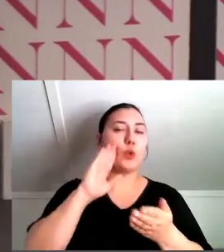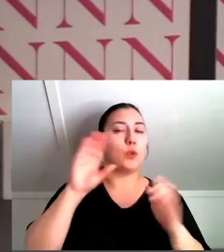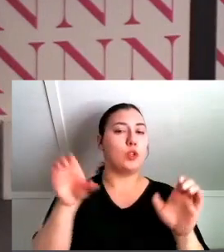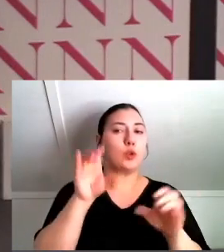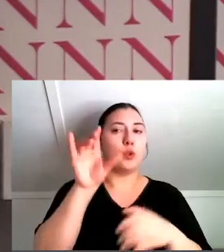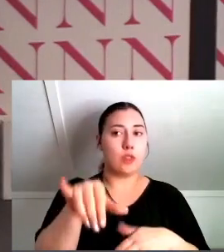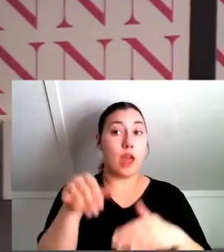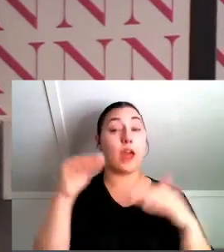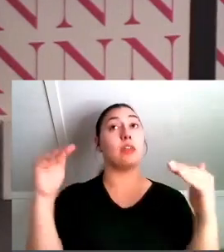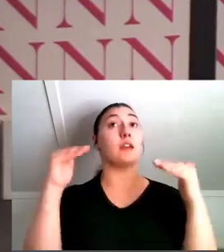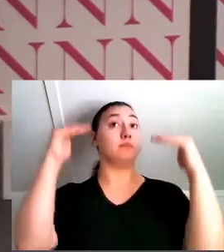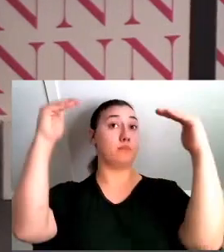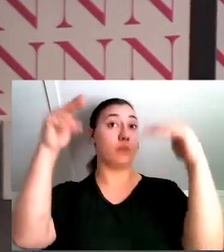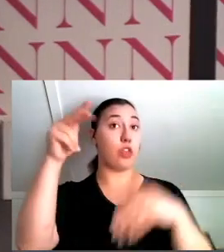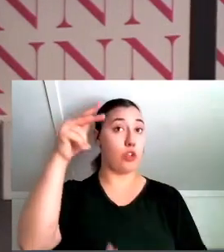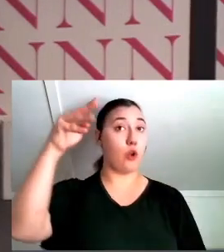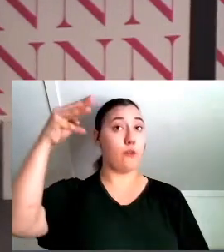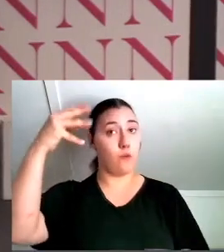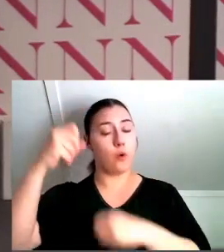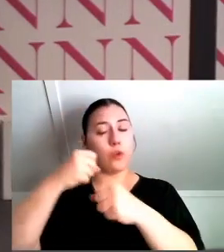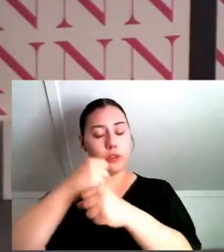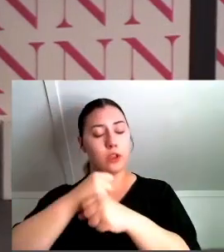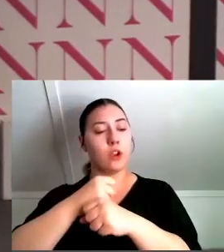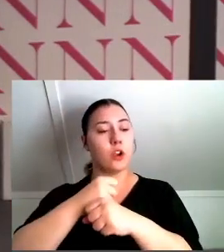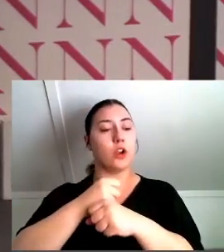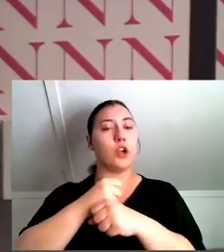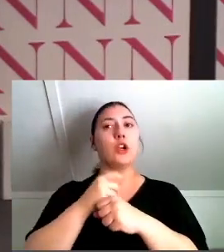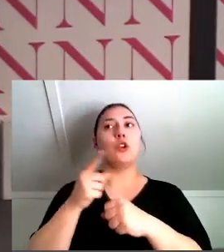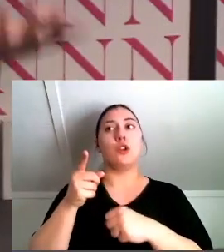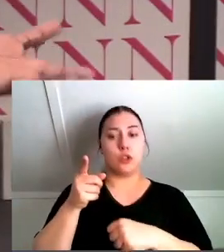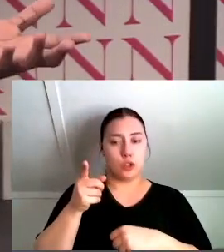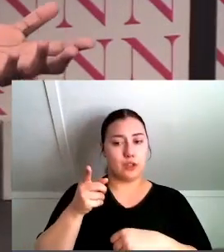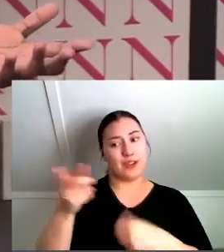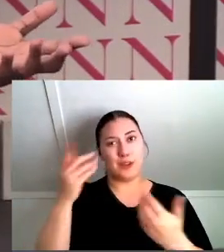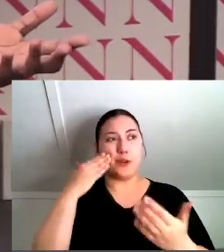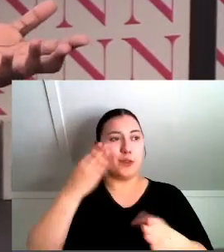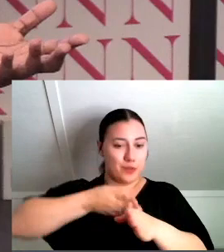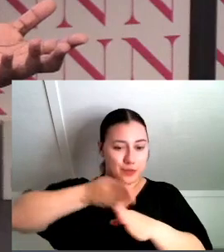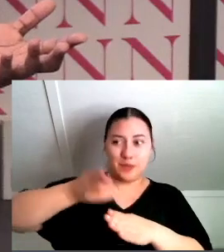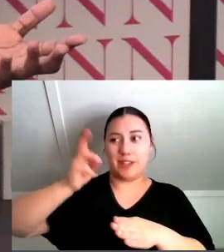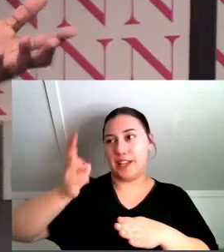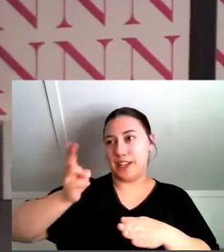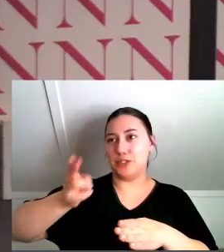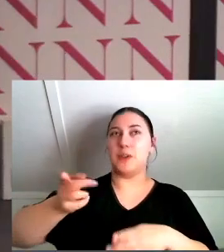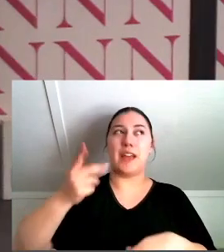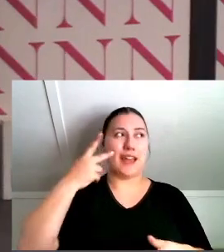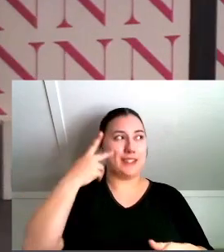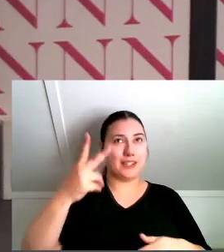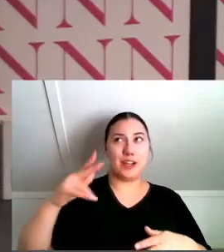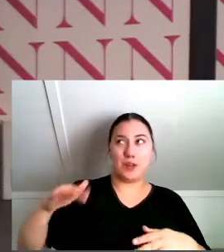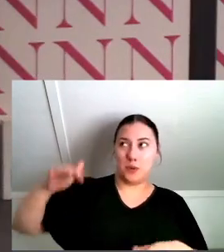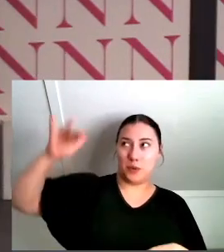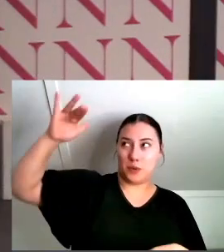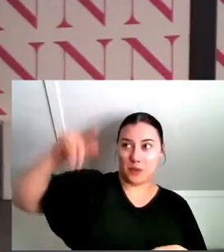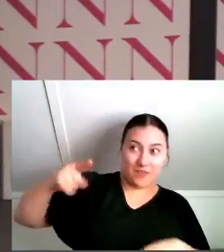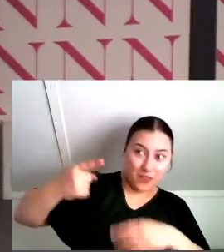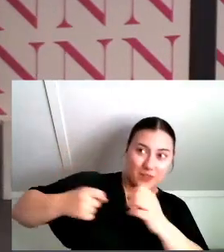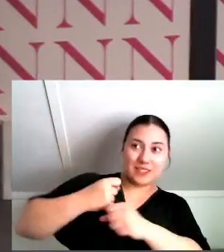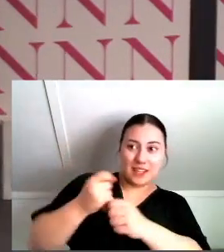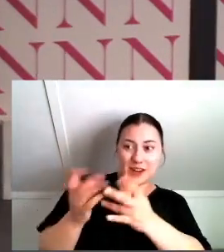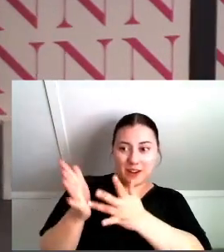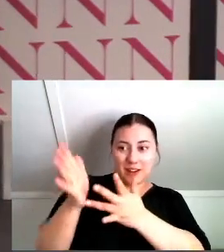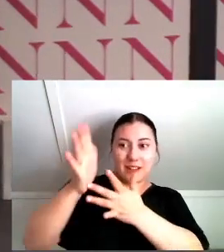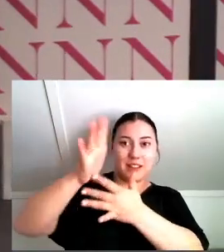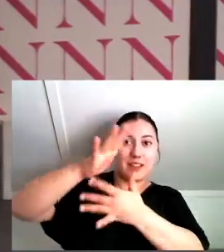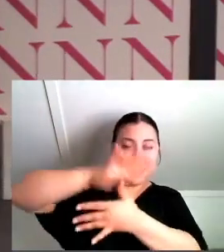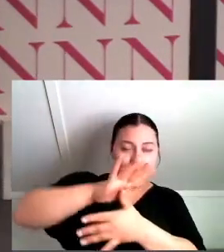division student, then you get to go out into the community. Because like if you're a history major, I saw you at the first year and I could teach you about primary